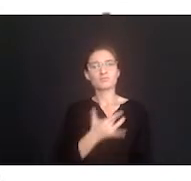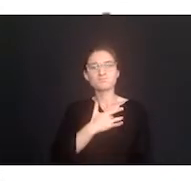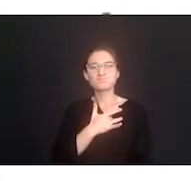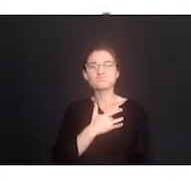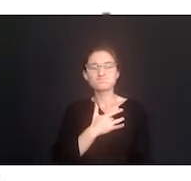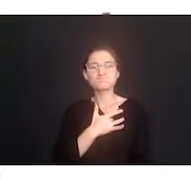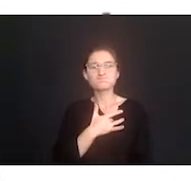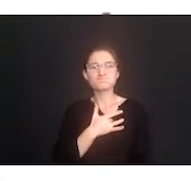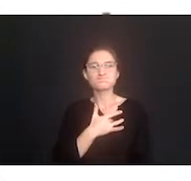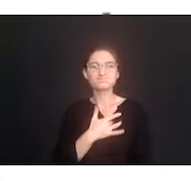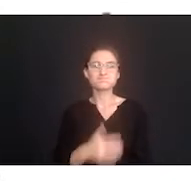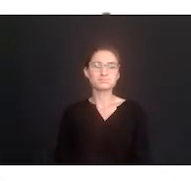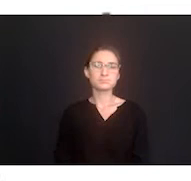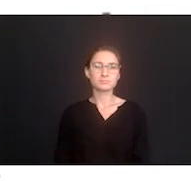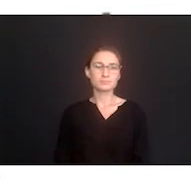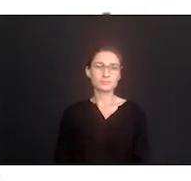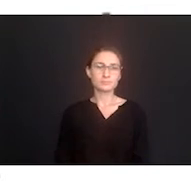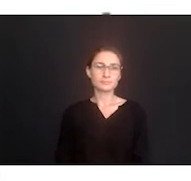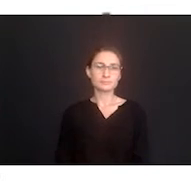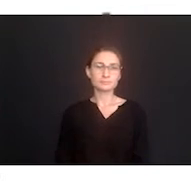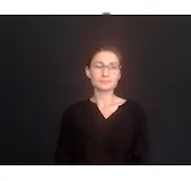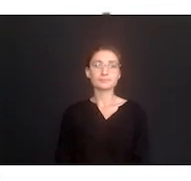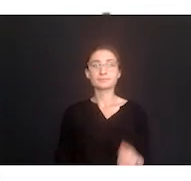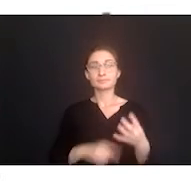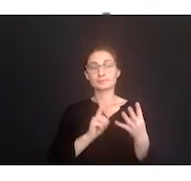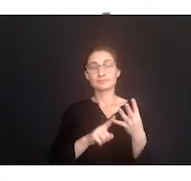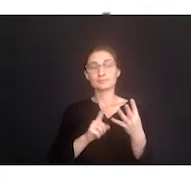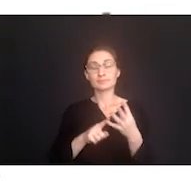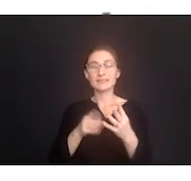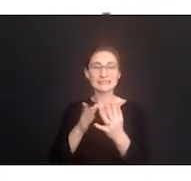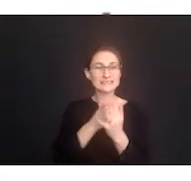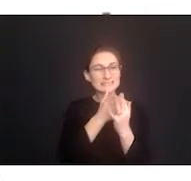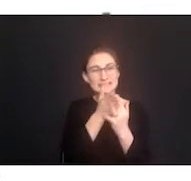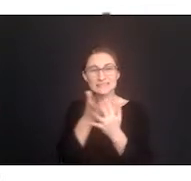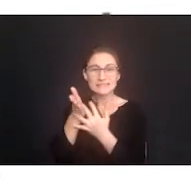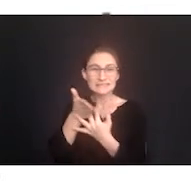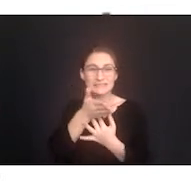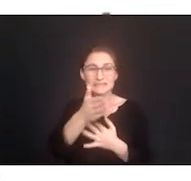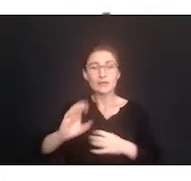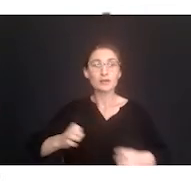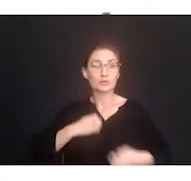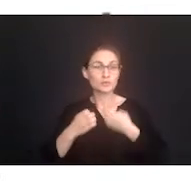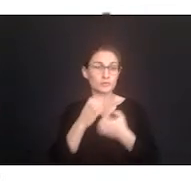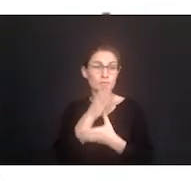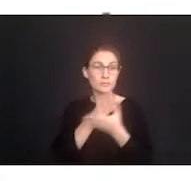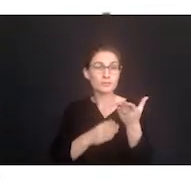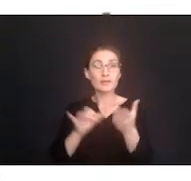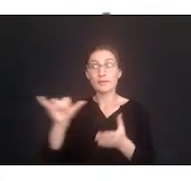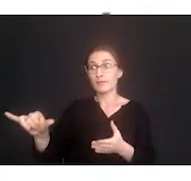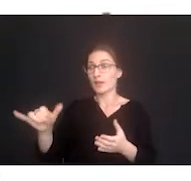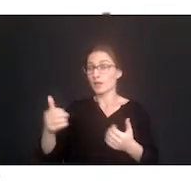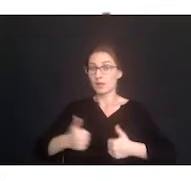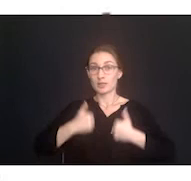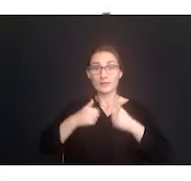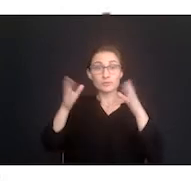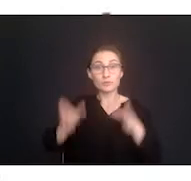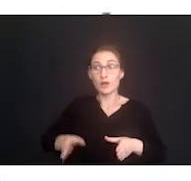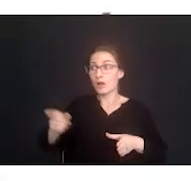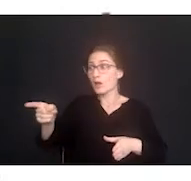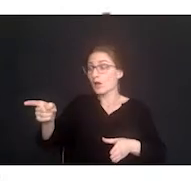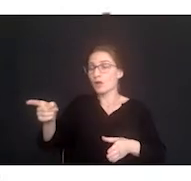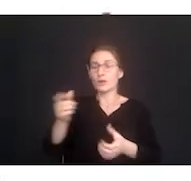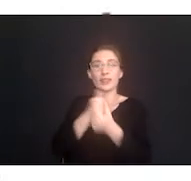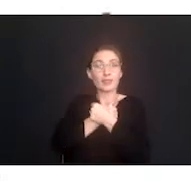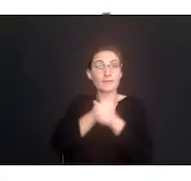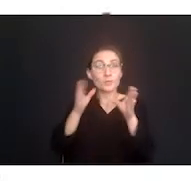have a seizure, it still has a toll on them emotionally. And also navigating the emotional aspect of their loved one living with this chronic